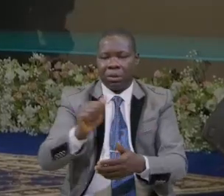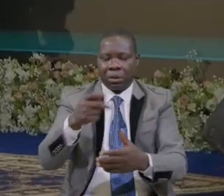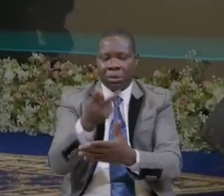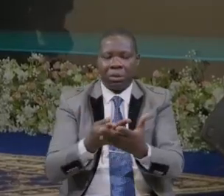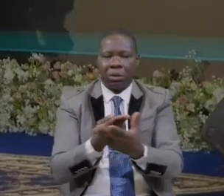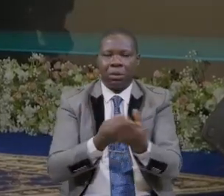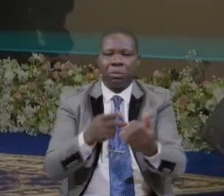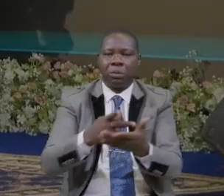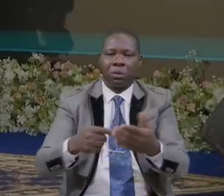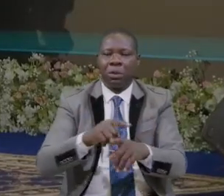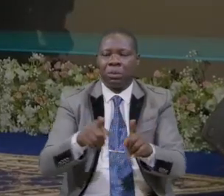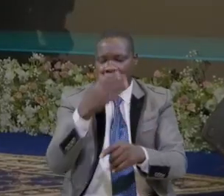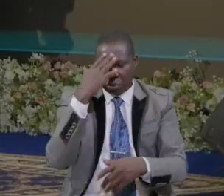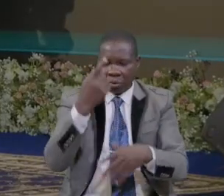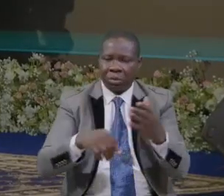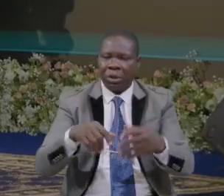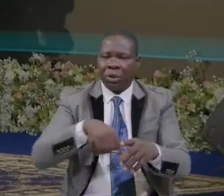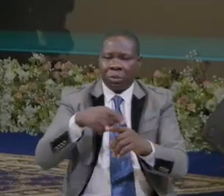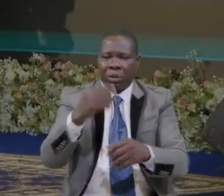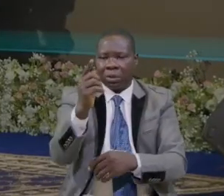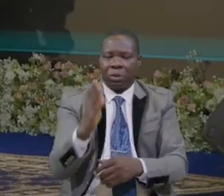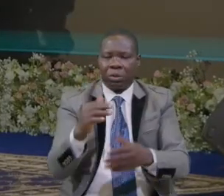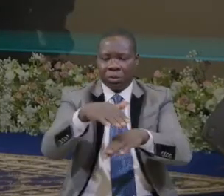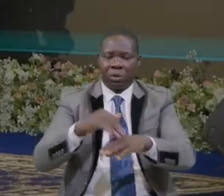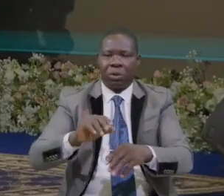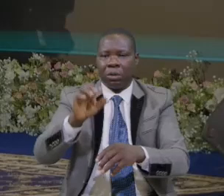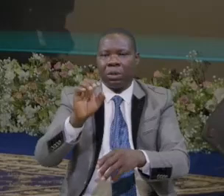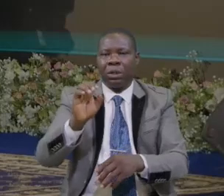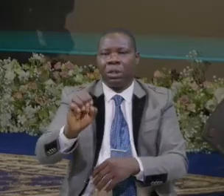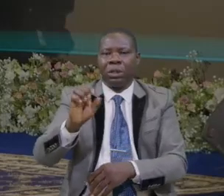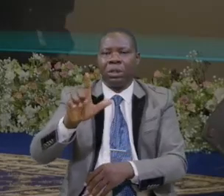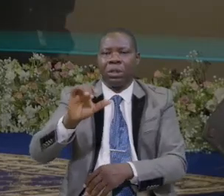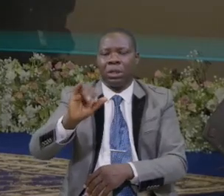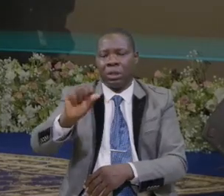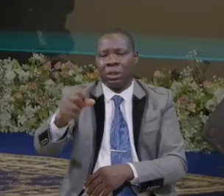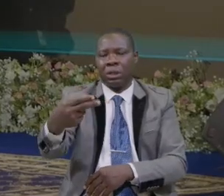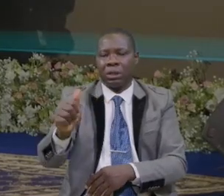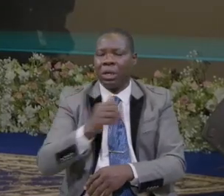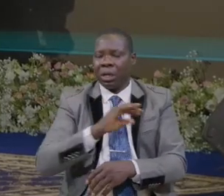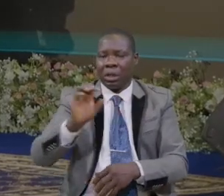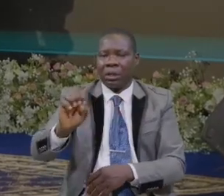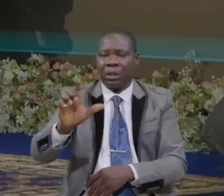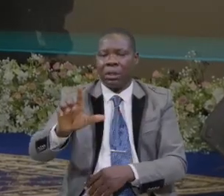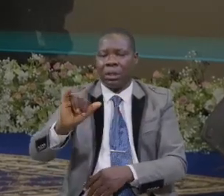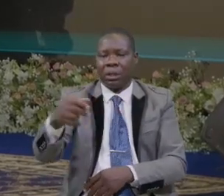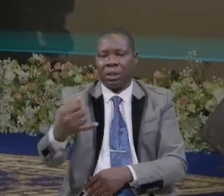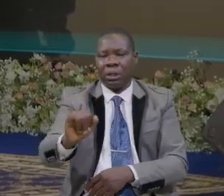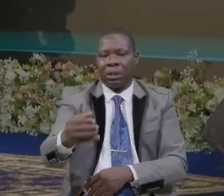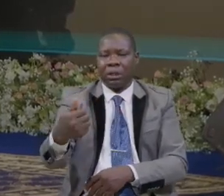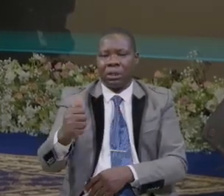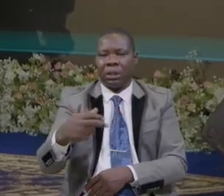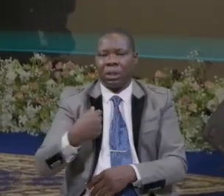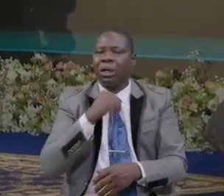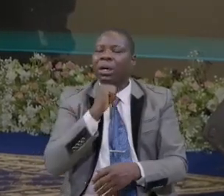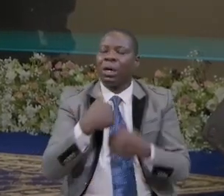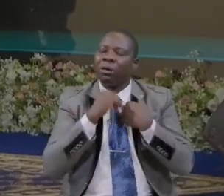called Elisha, and Elijah had not told him what he would do, it was all he